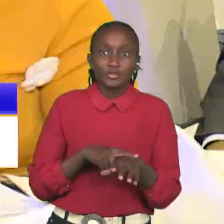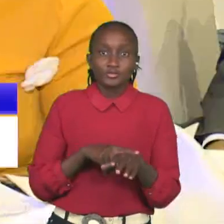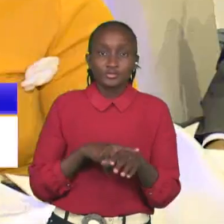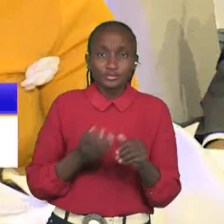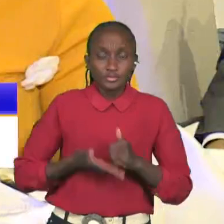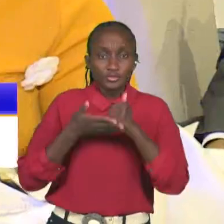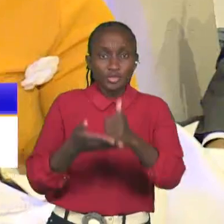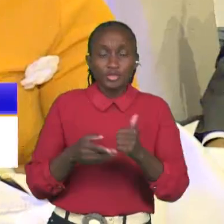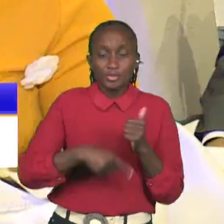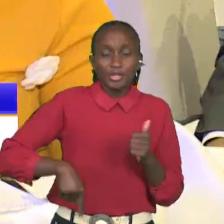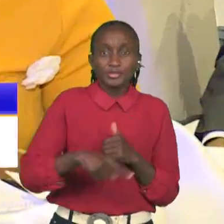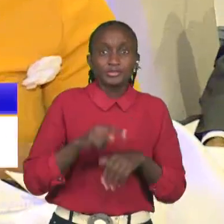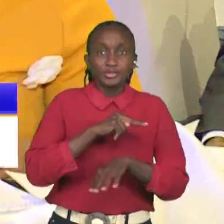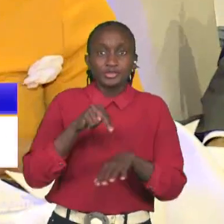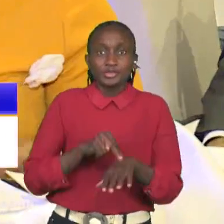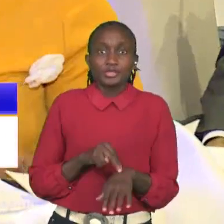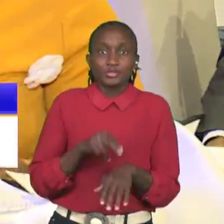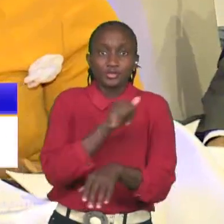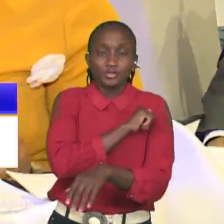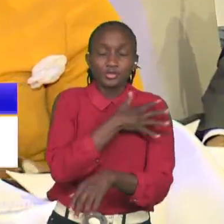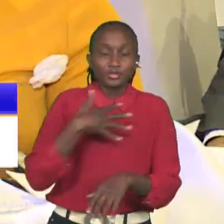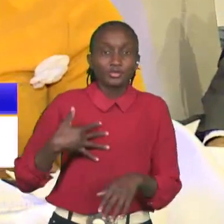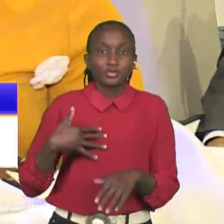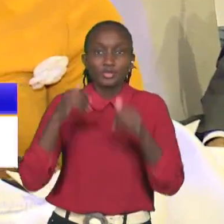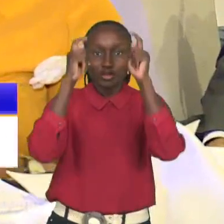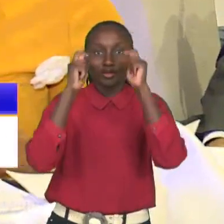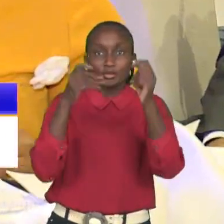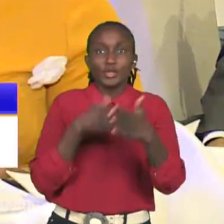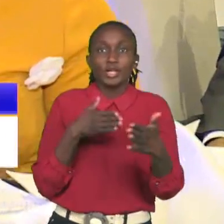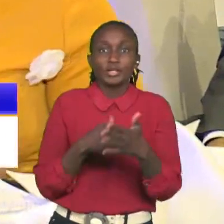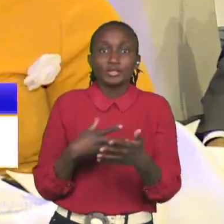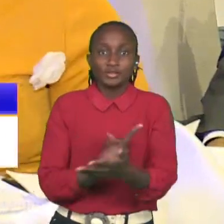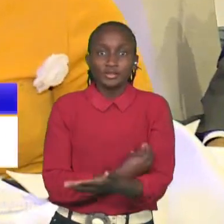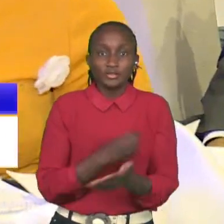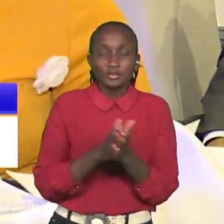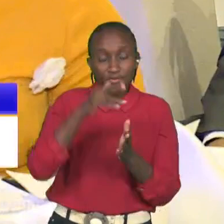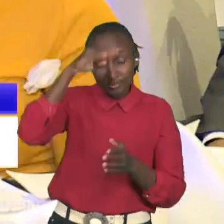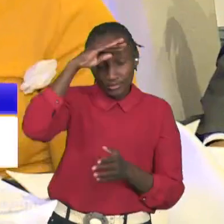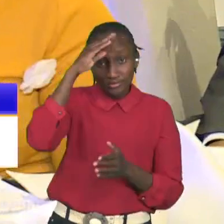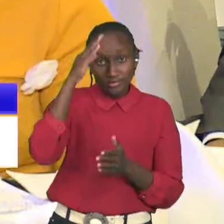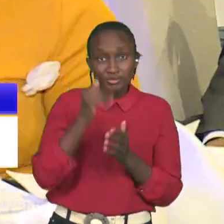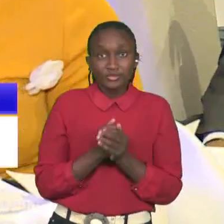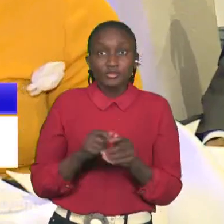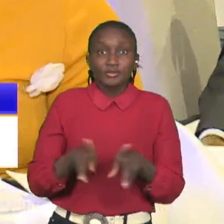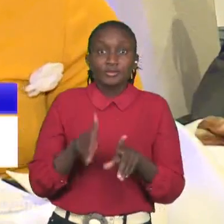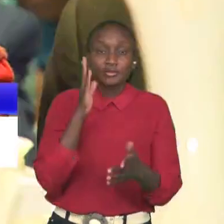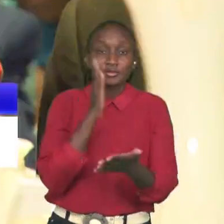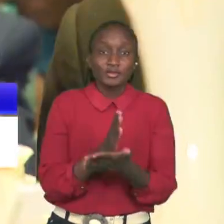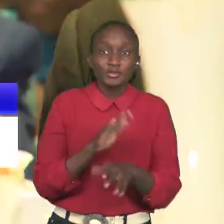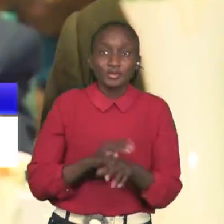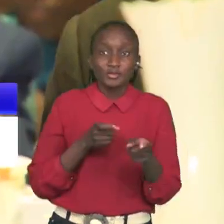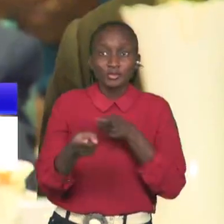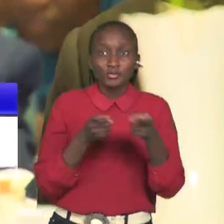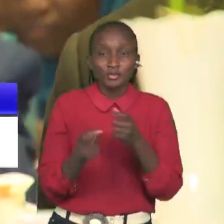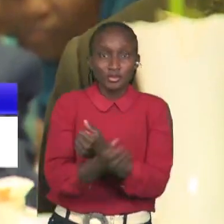us. The National Authority for the Campaign Against Alcohol and Drug Abuse, NACADA, further emphasized on the task at hand to control,